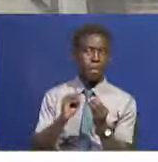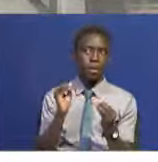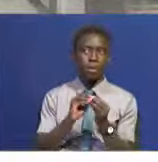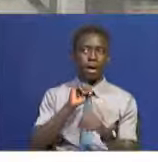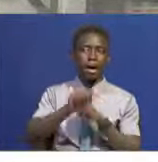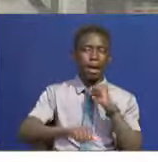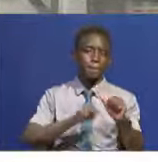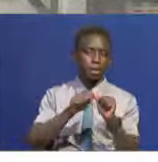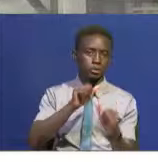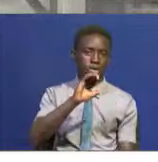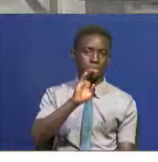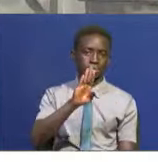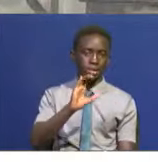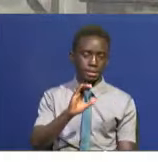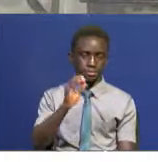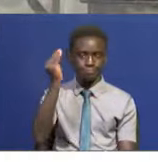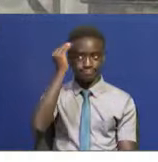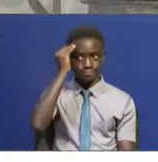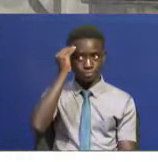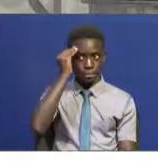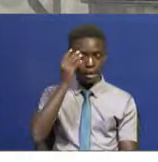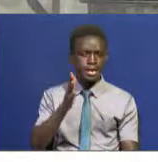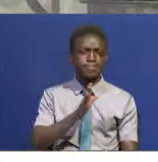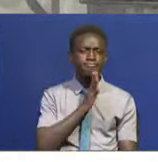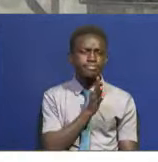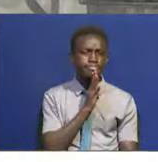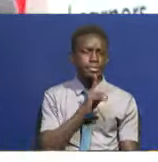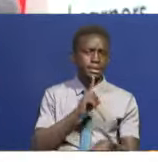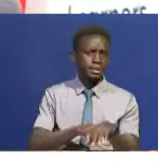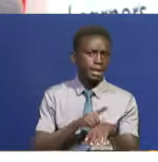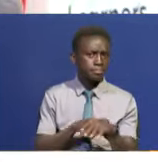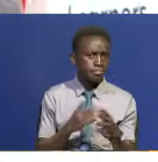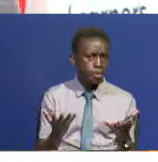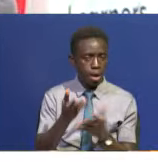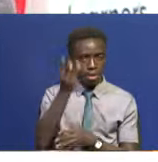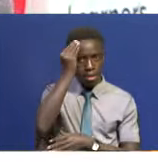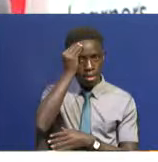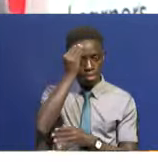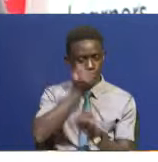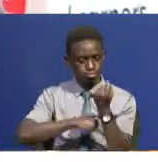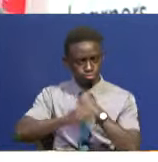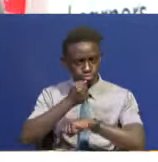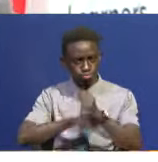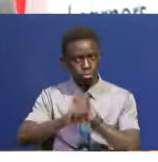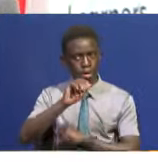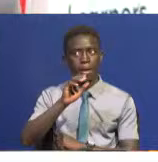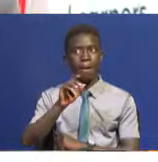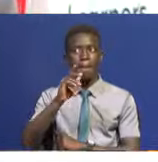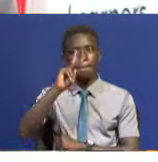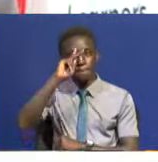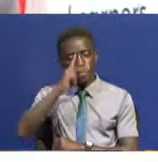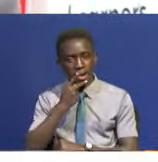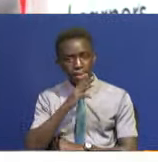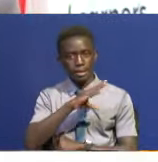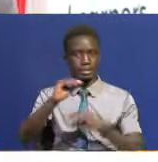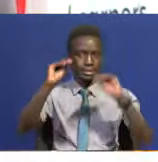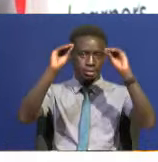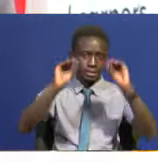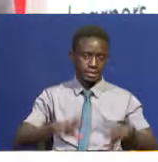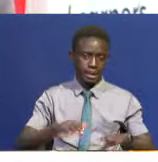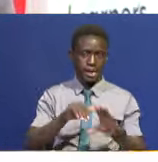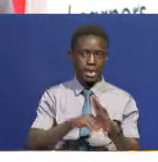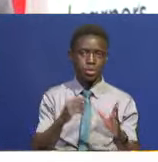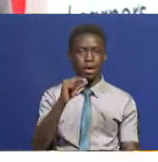system of education. They spoke during an induction and learning exercise of parents and teachers at the Gravity CBC